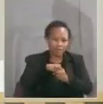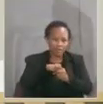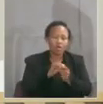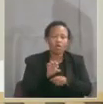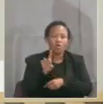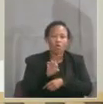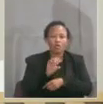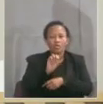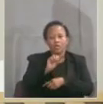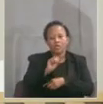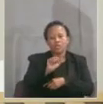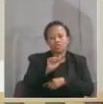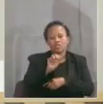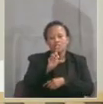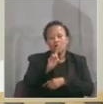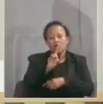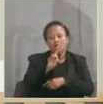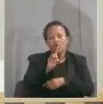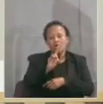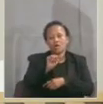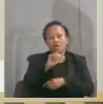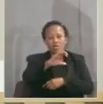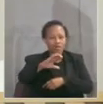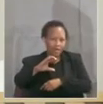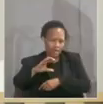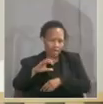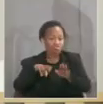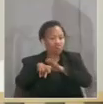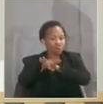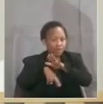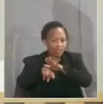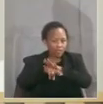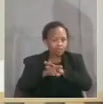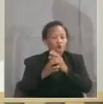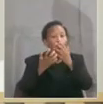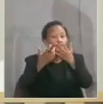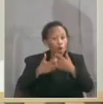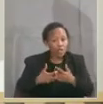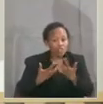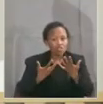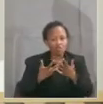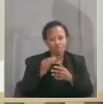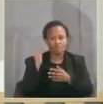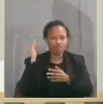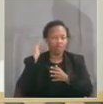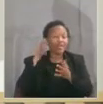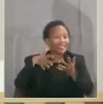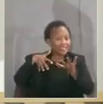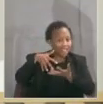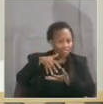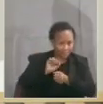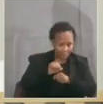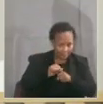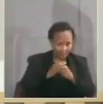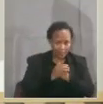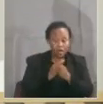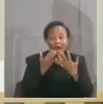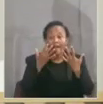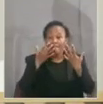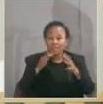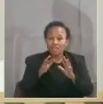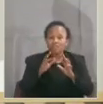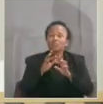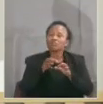the SADC region coordination of intelligence. As I've reflected,